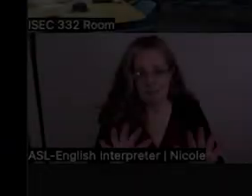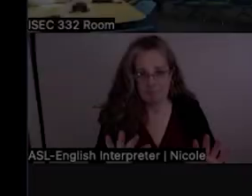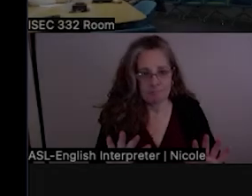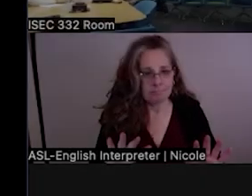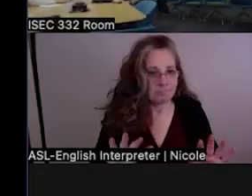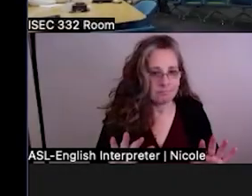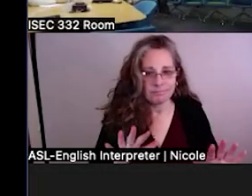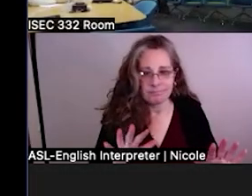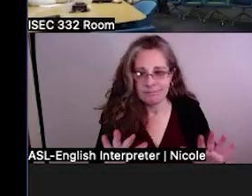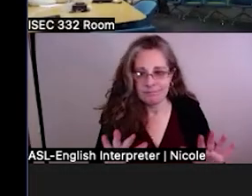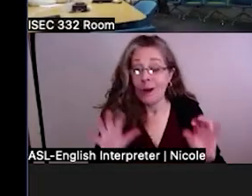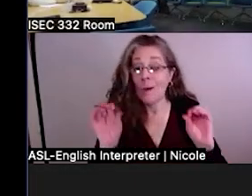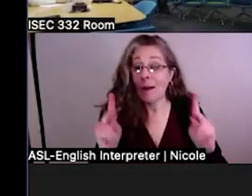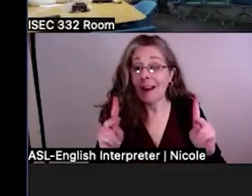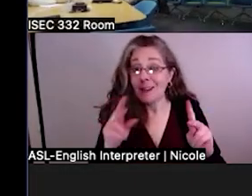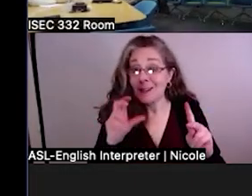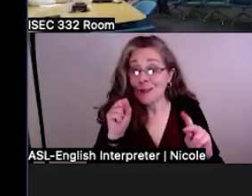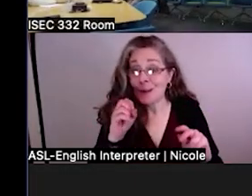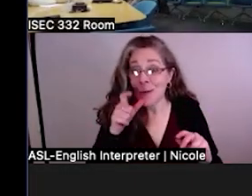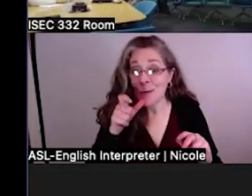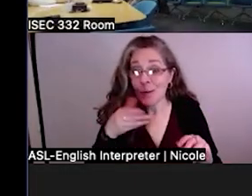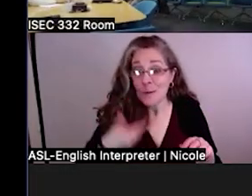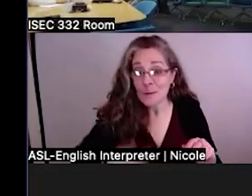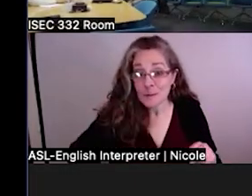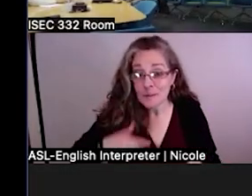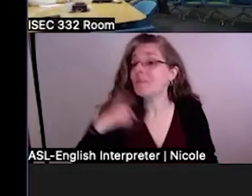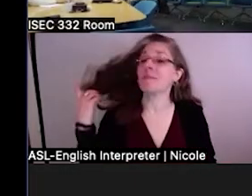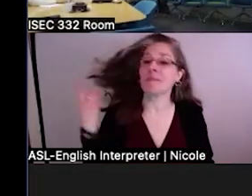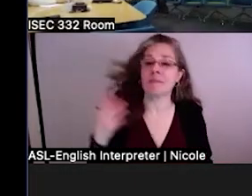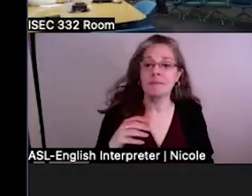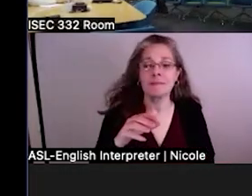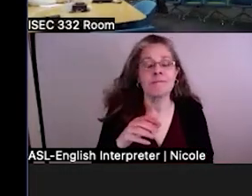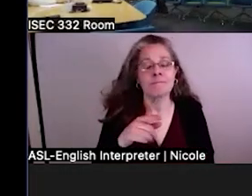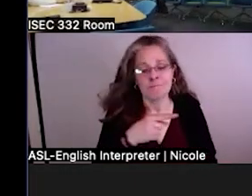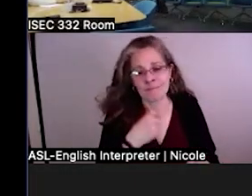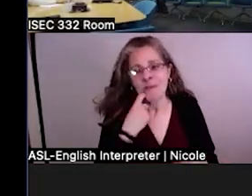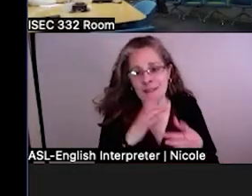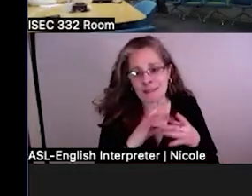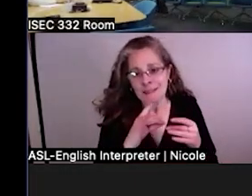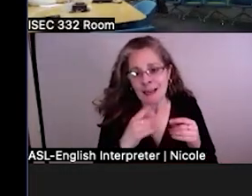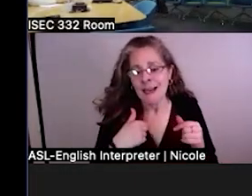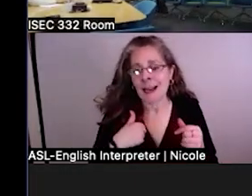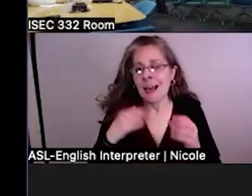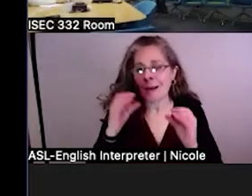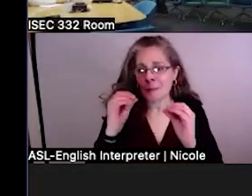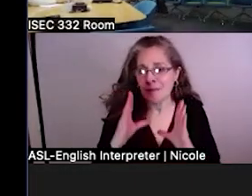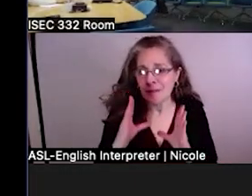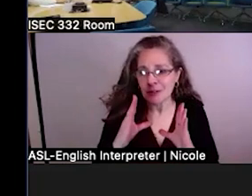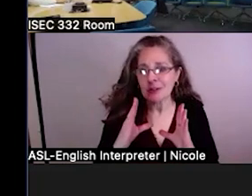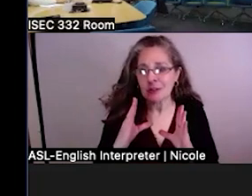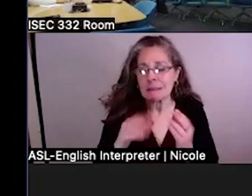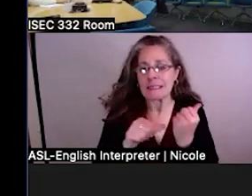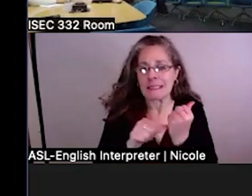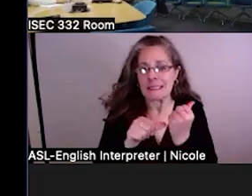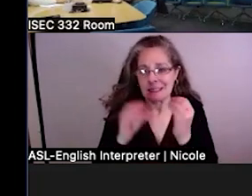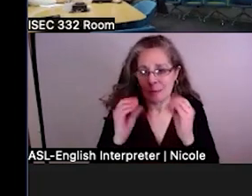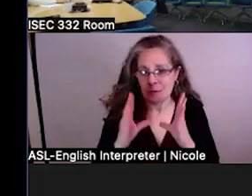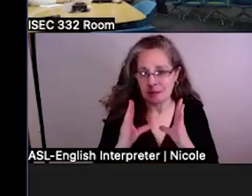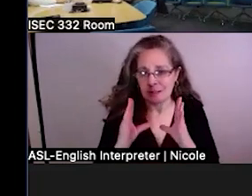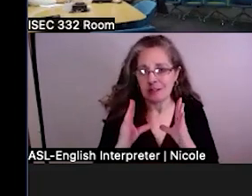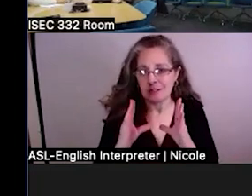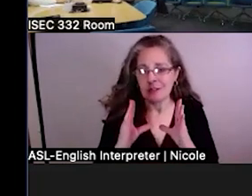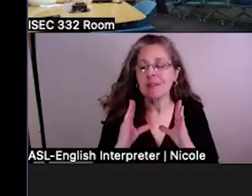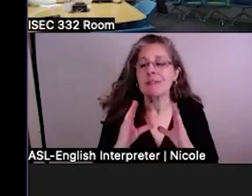Ho. So I'm just going to introduce myself a little bit. As Mary said, I am a professor I'm an assistant professor in the